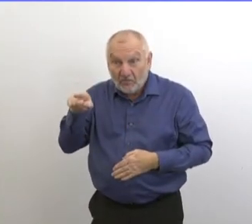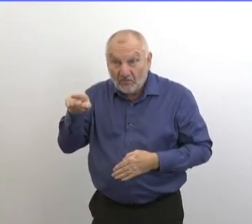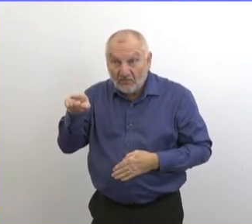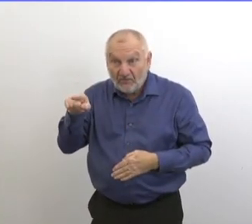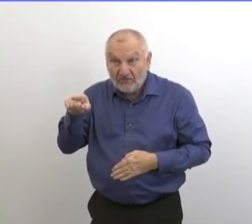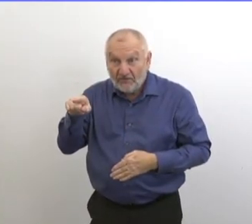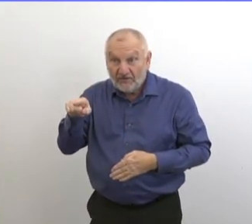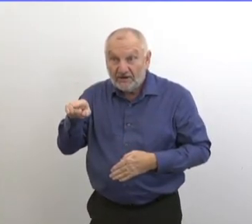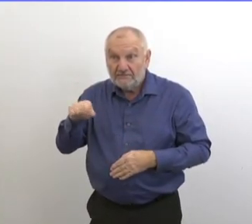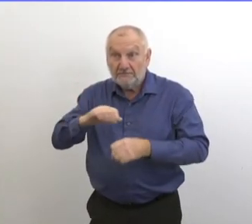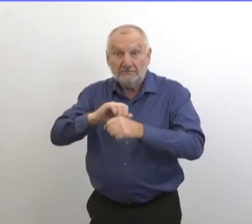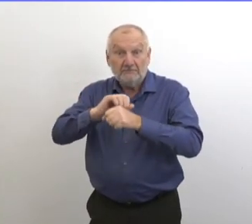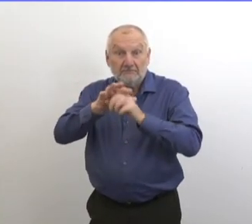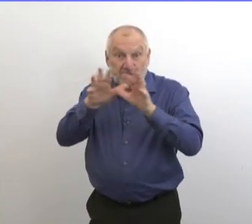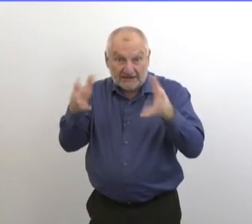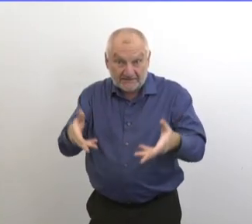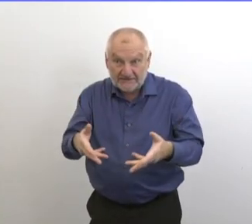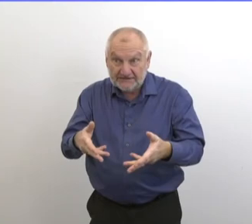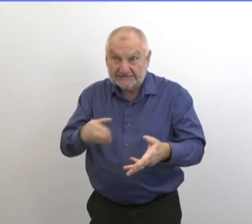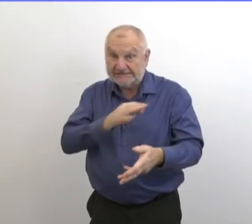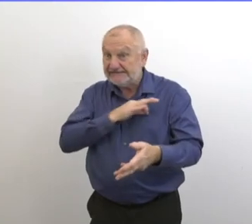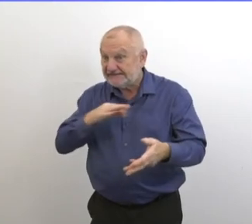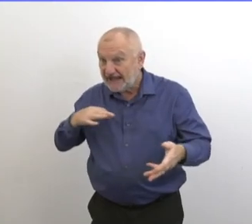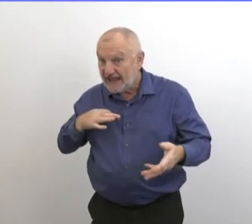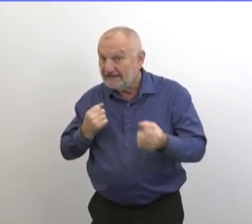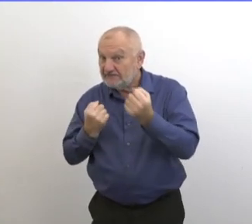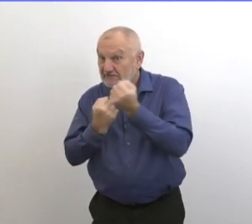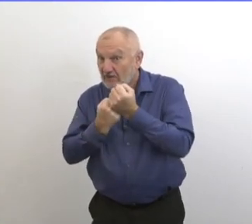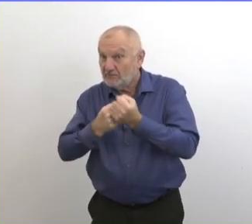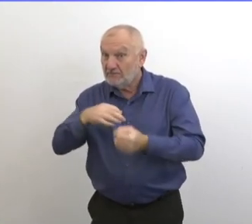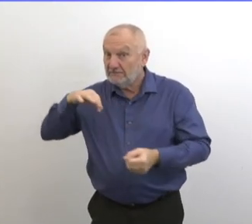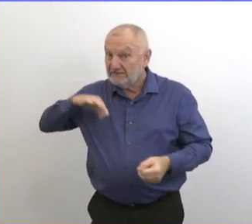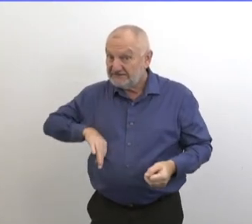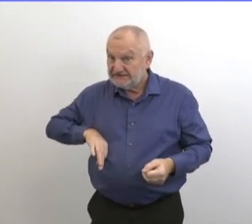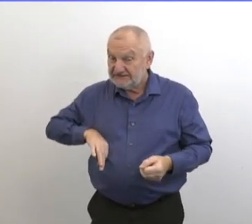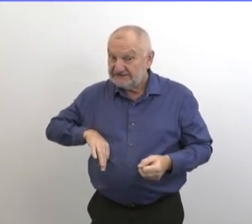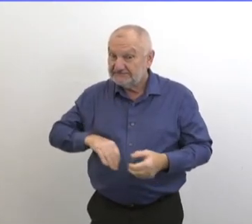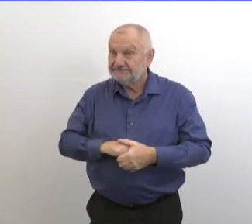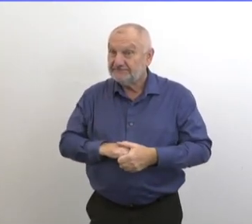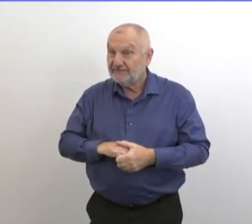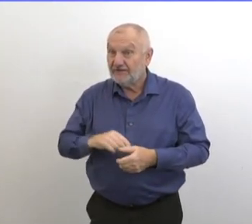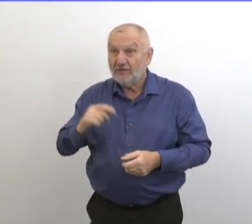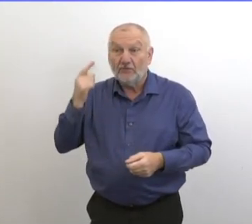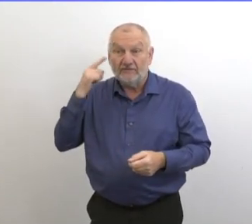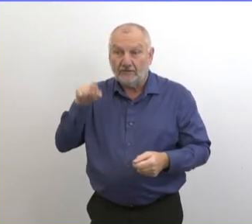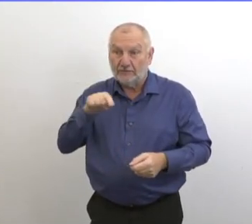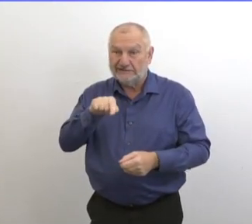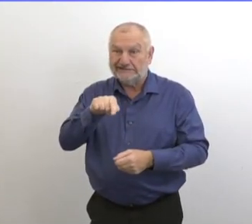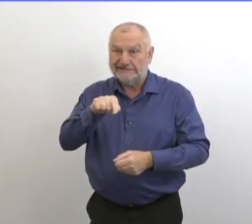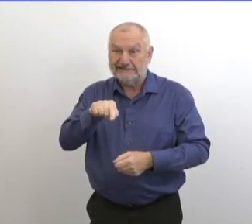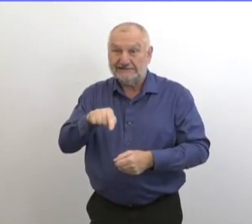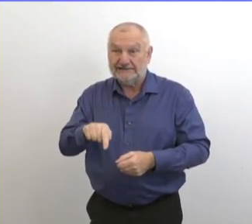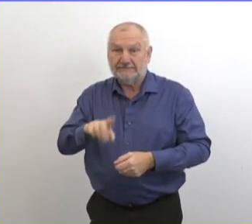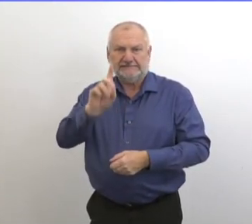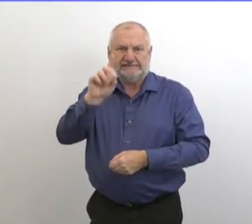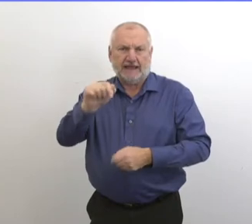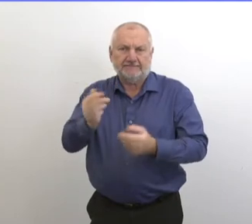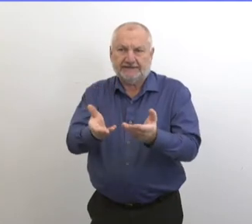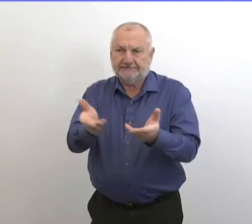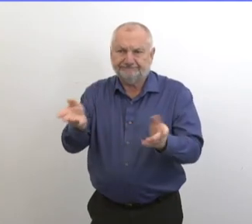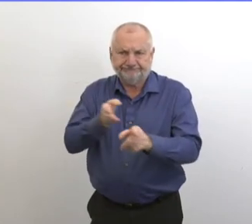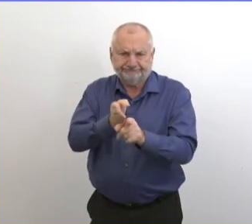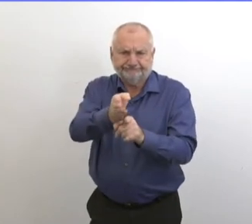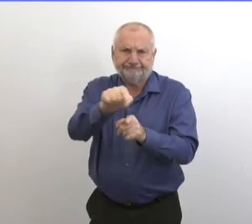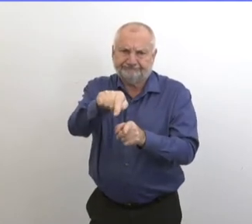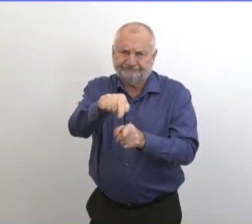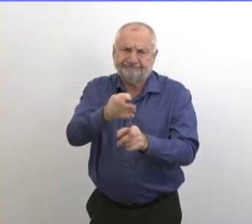support within the Department of Families for the disability sector. This benefit provides eligible sectors